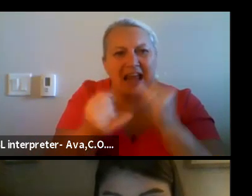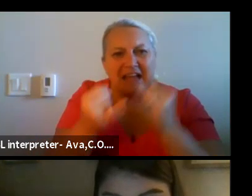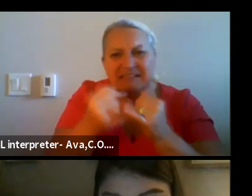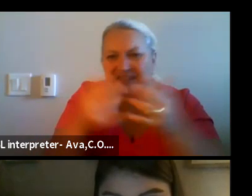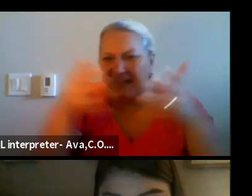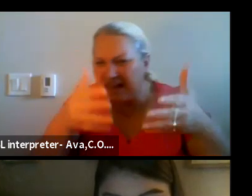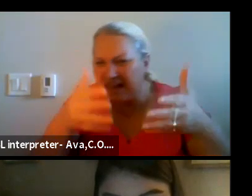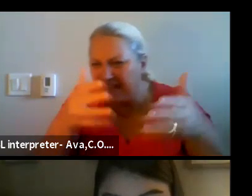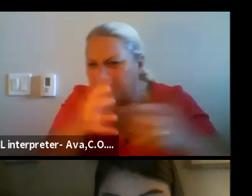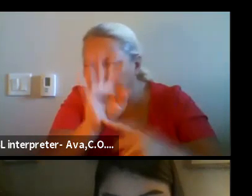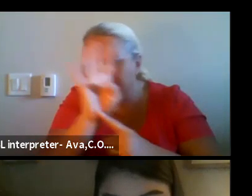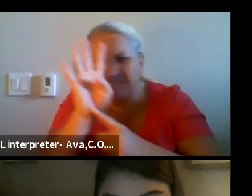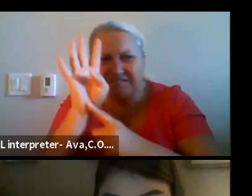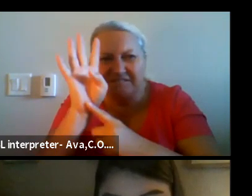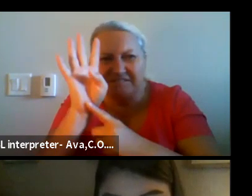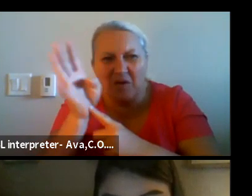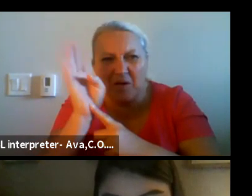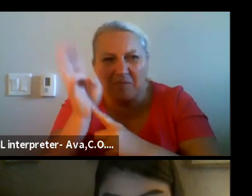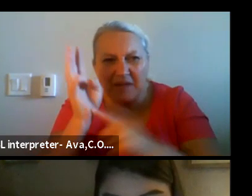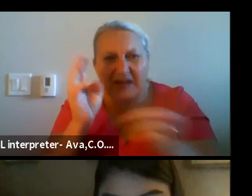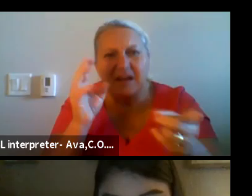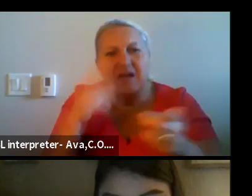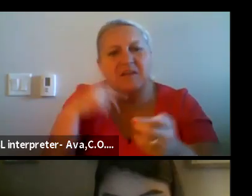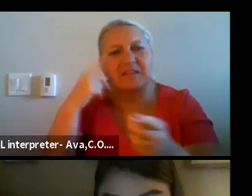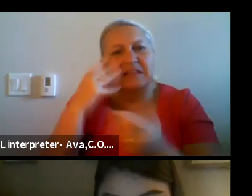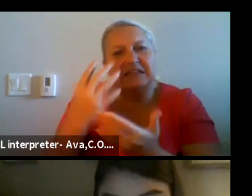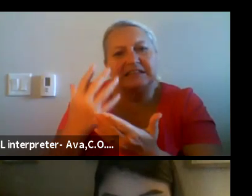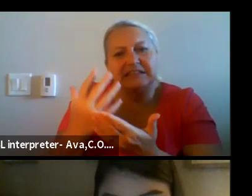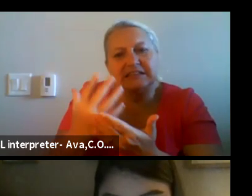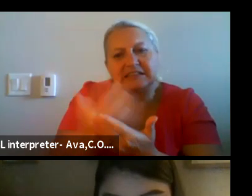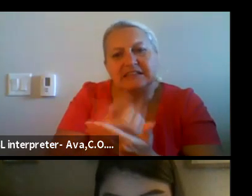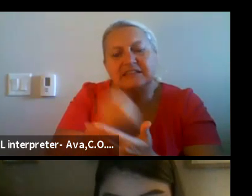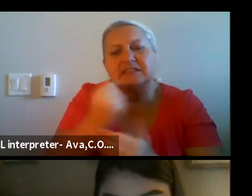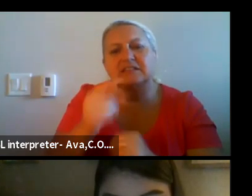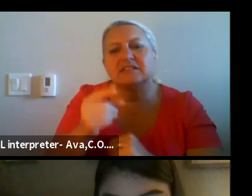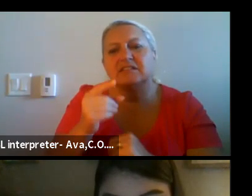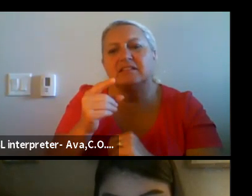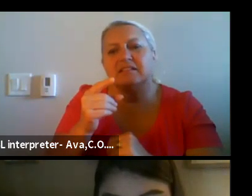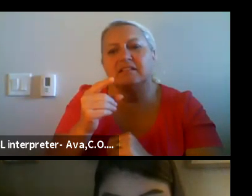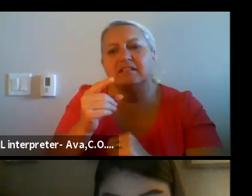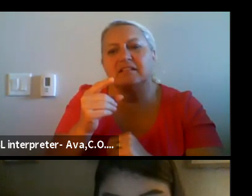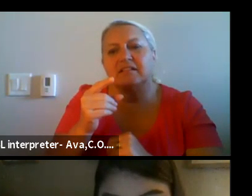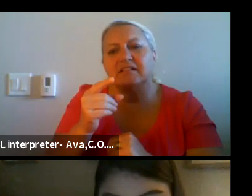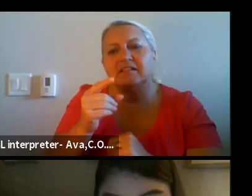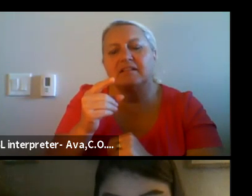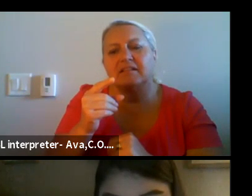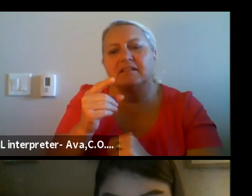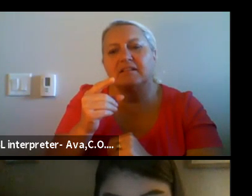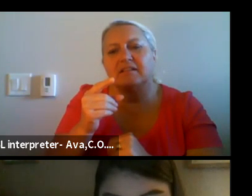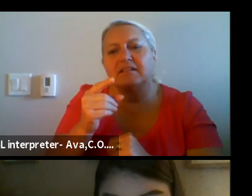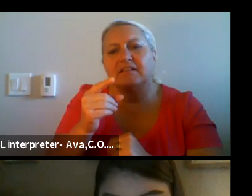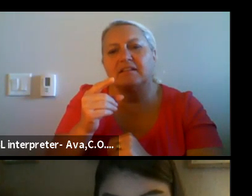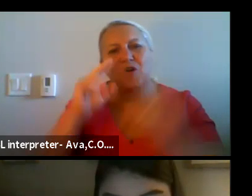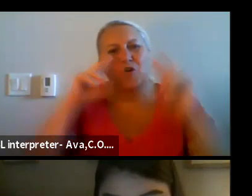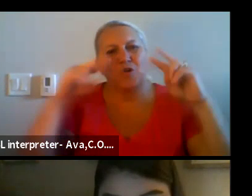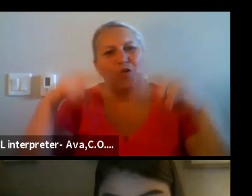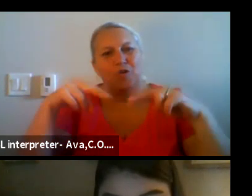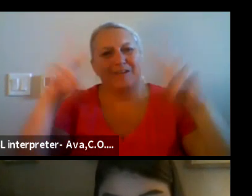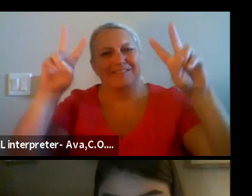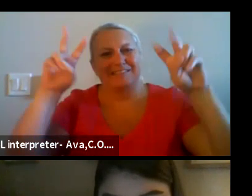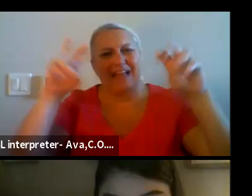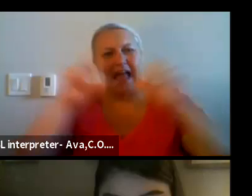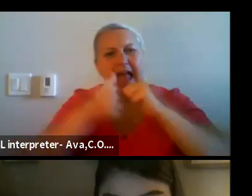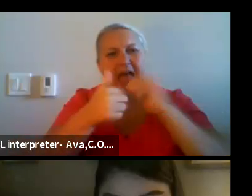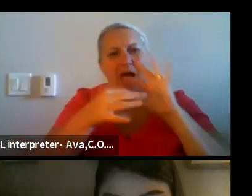have together, to expand upon this idea of the dance. I mean, originally I